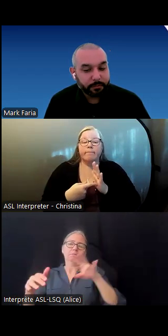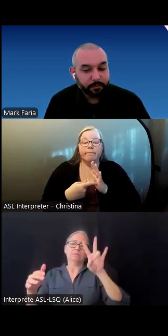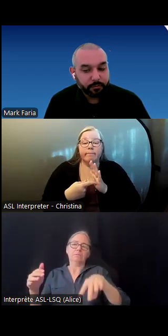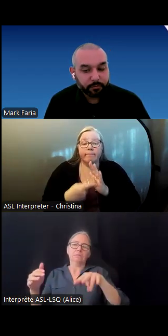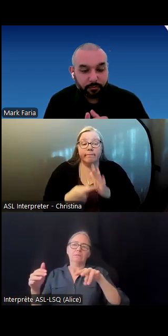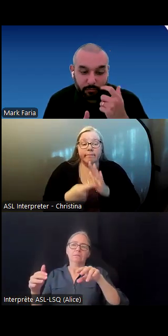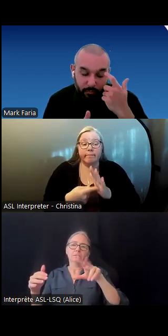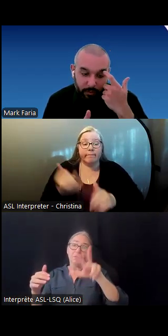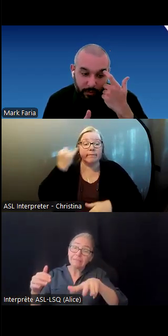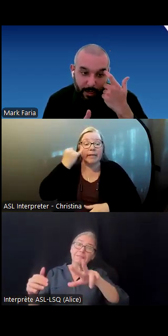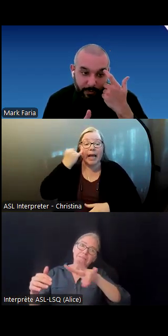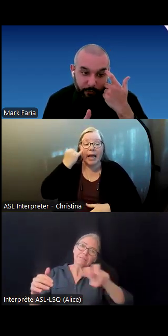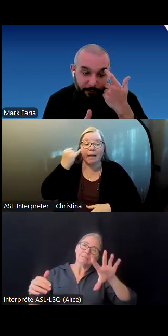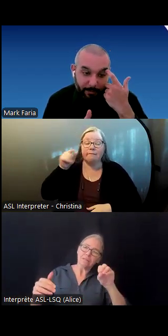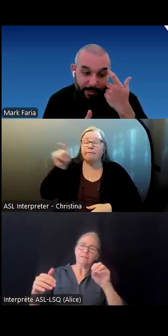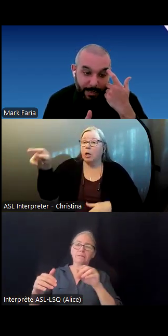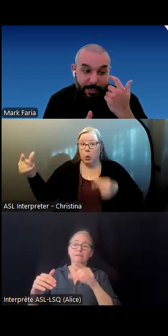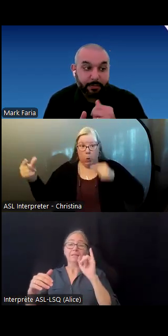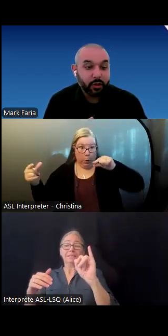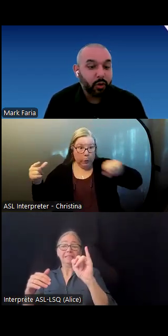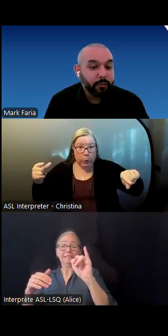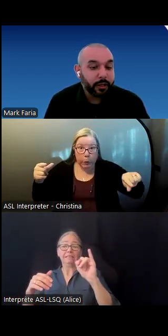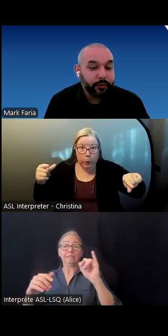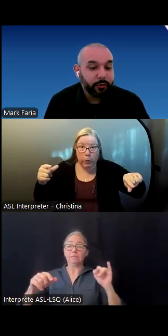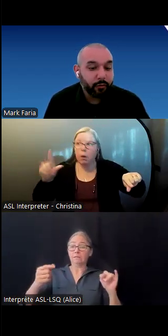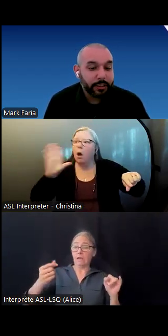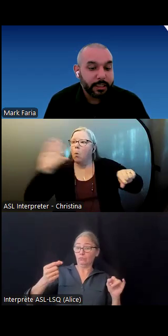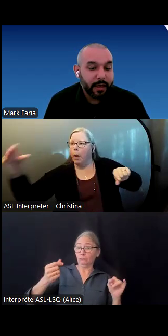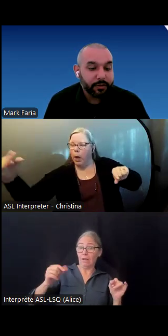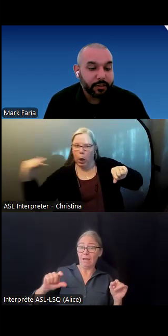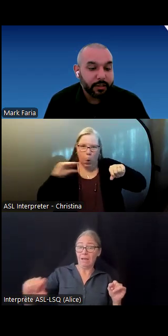government. Now, if your family net income is over